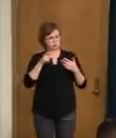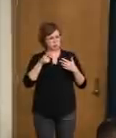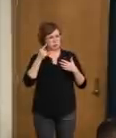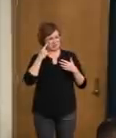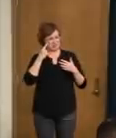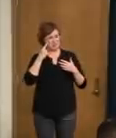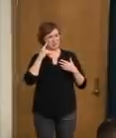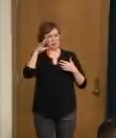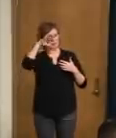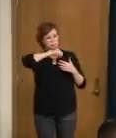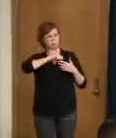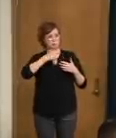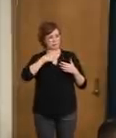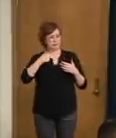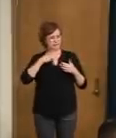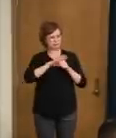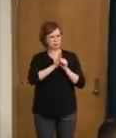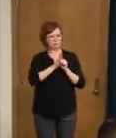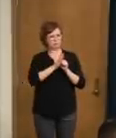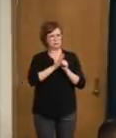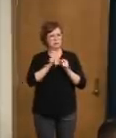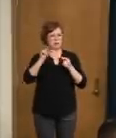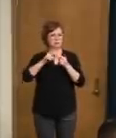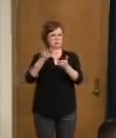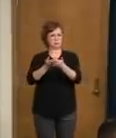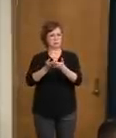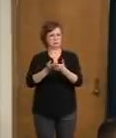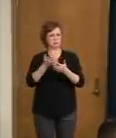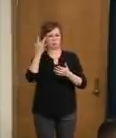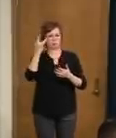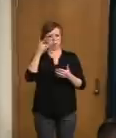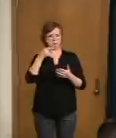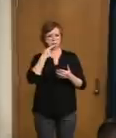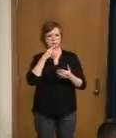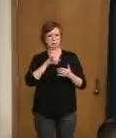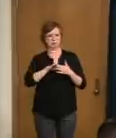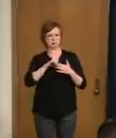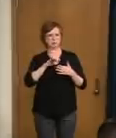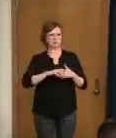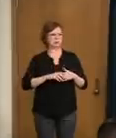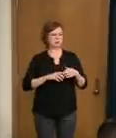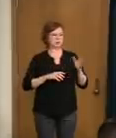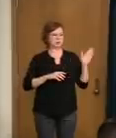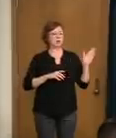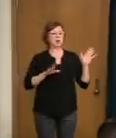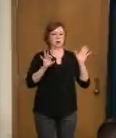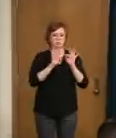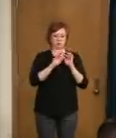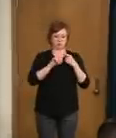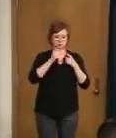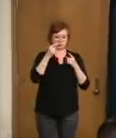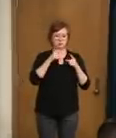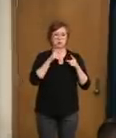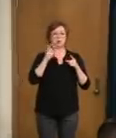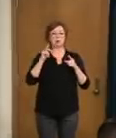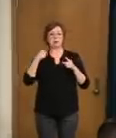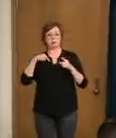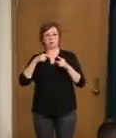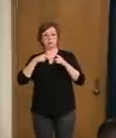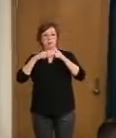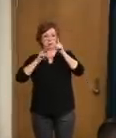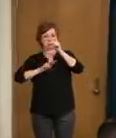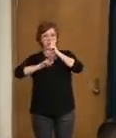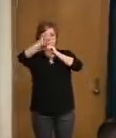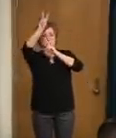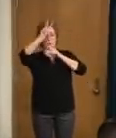a really critical point to understand. So our modeling colleagues estimate, that we have X number of active cases, and